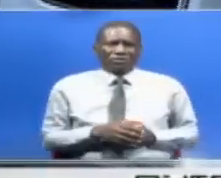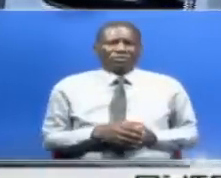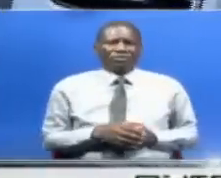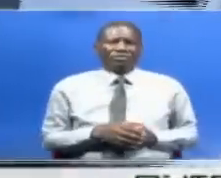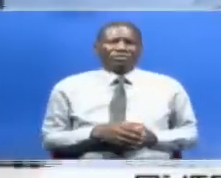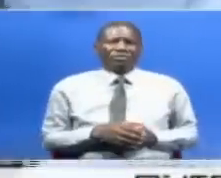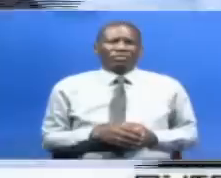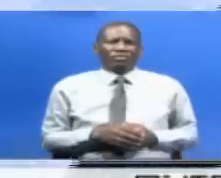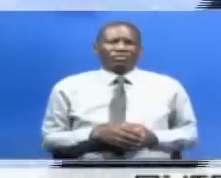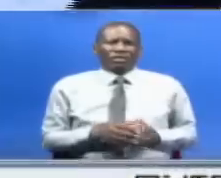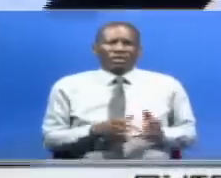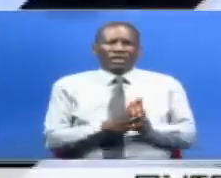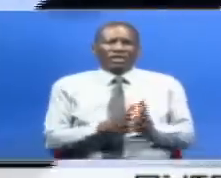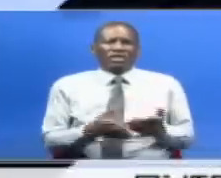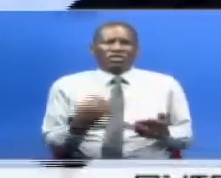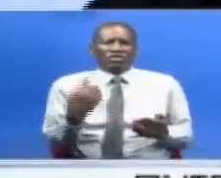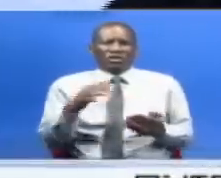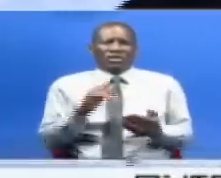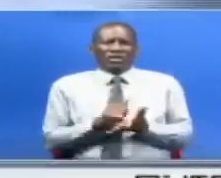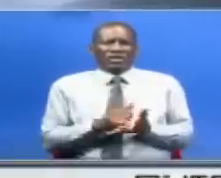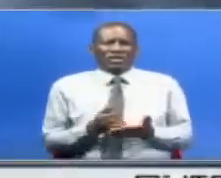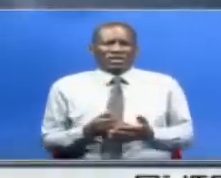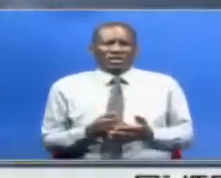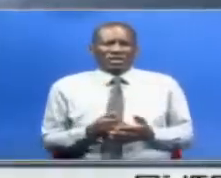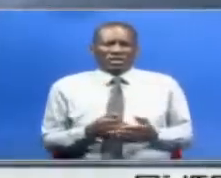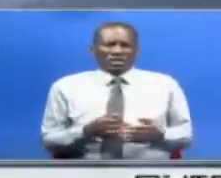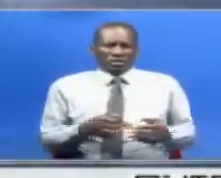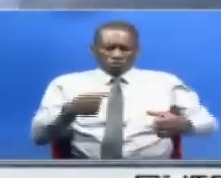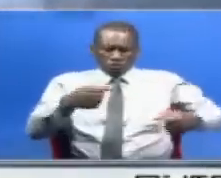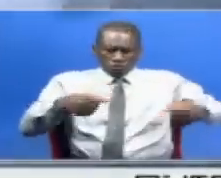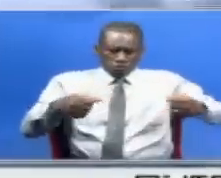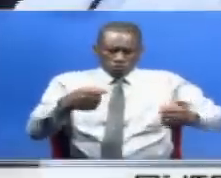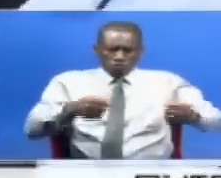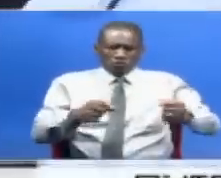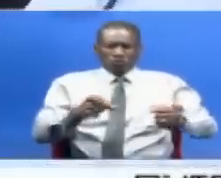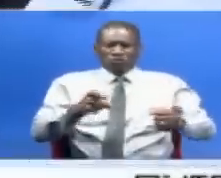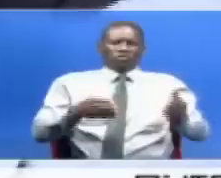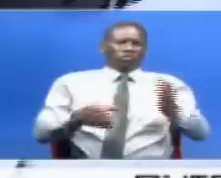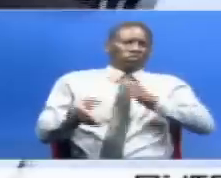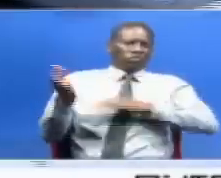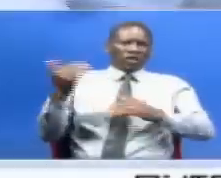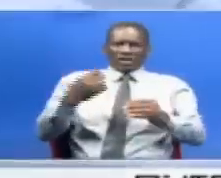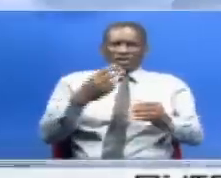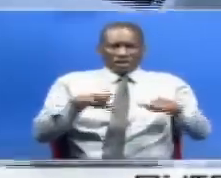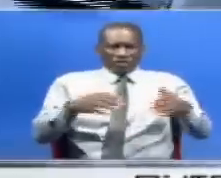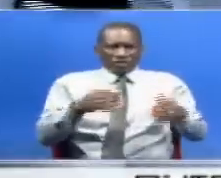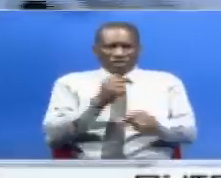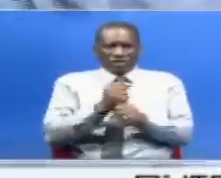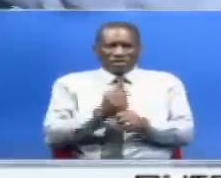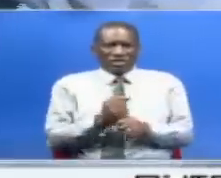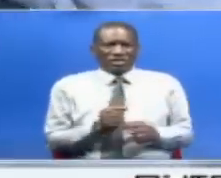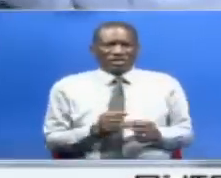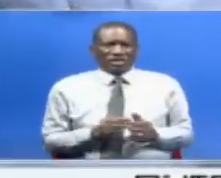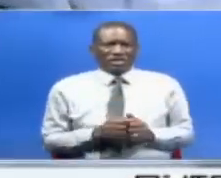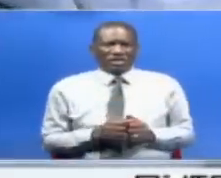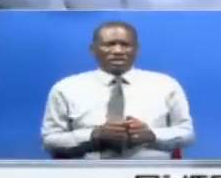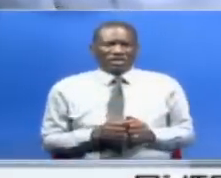And just reverse and see where it takes us.